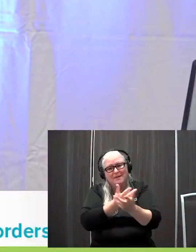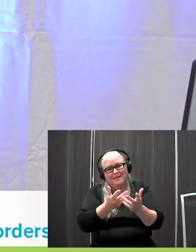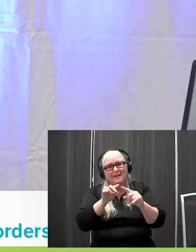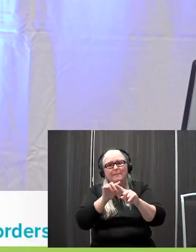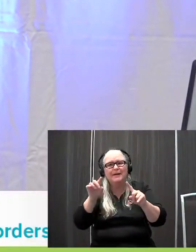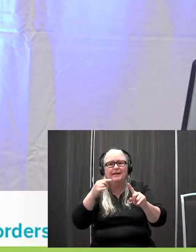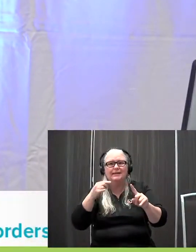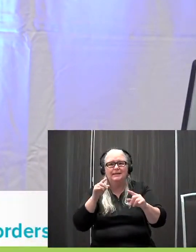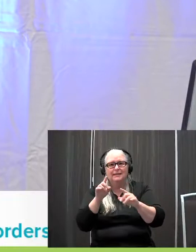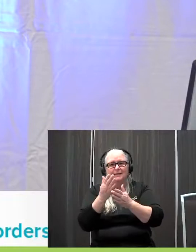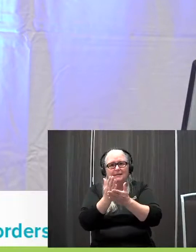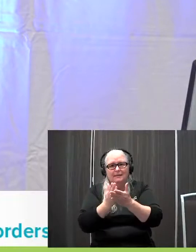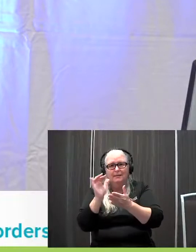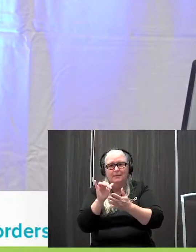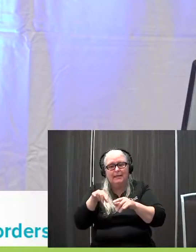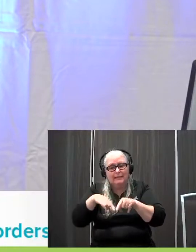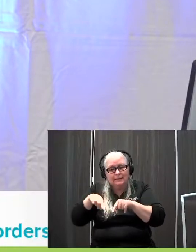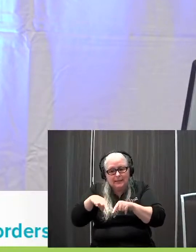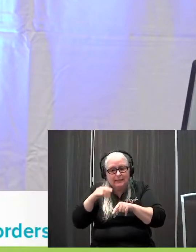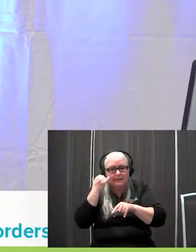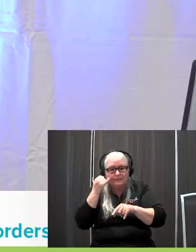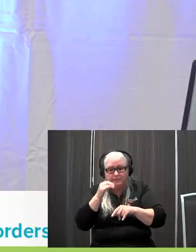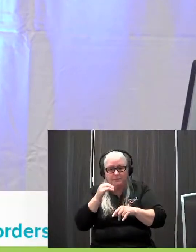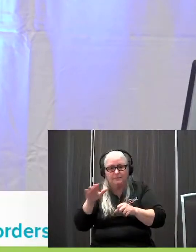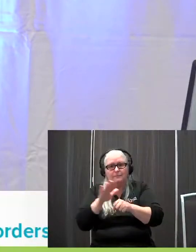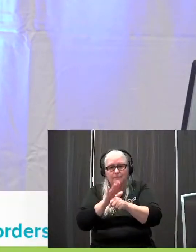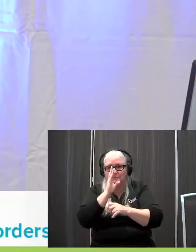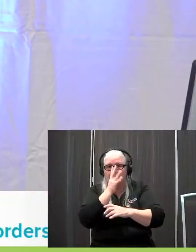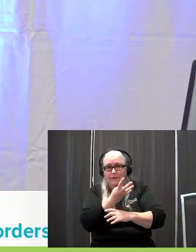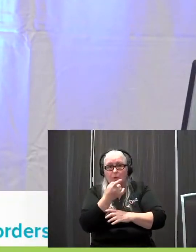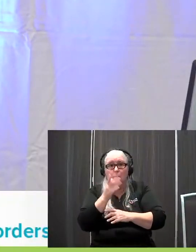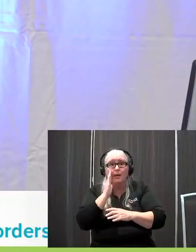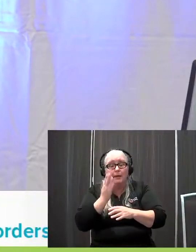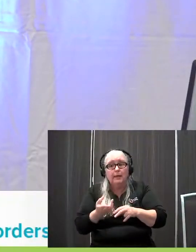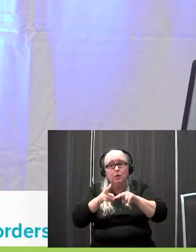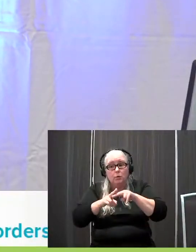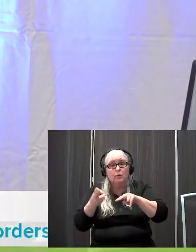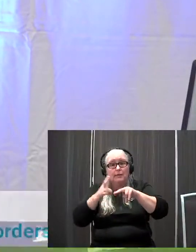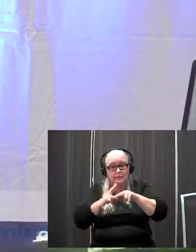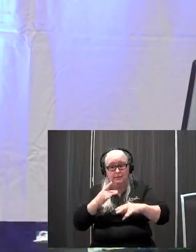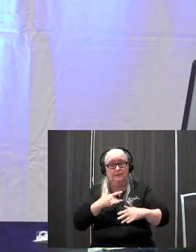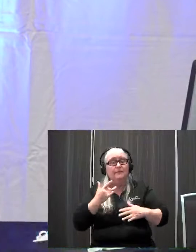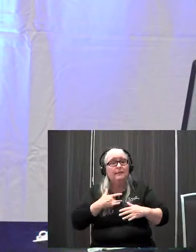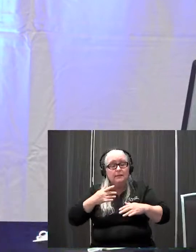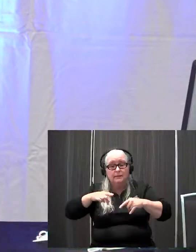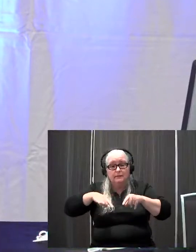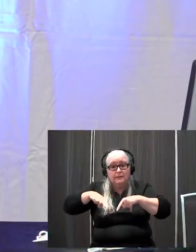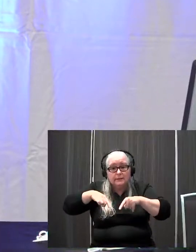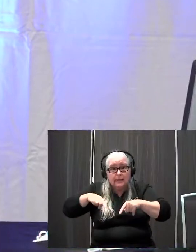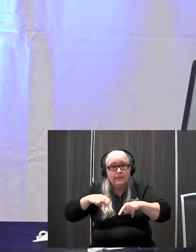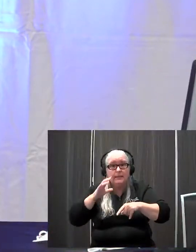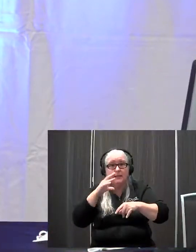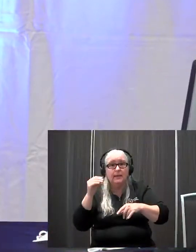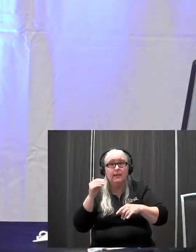anxiety that if they're completely ignored tend to actually really increase the feeling of anxiety and the rate of behavior associated